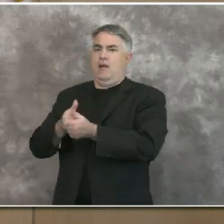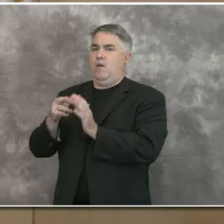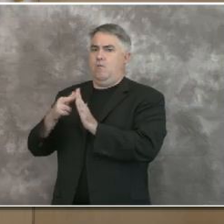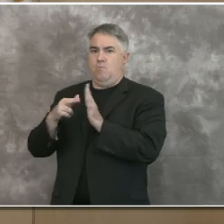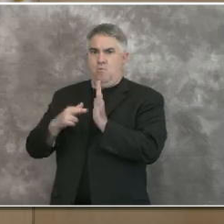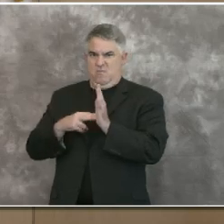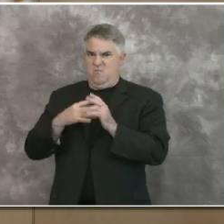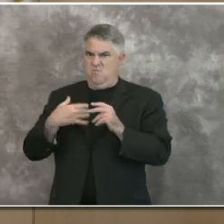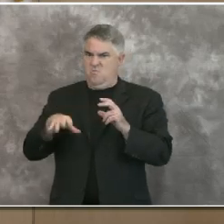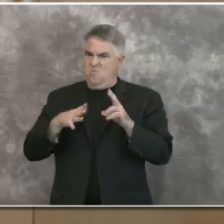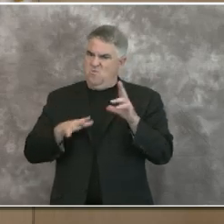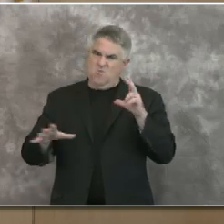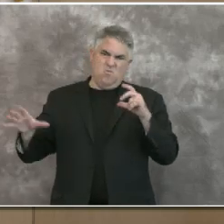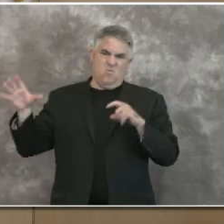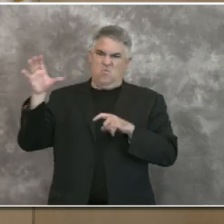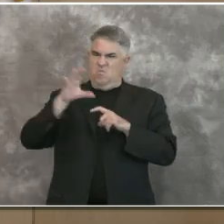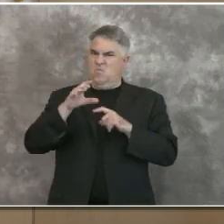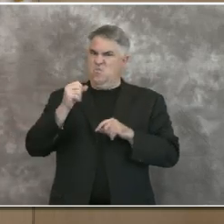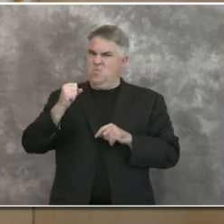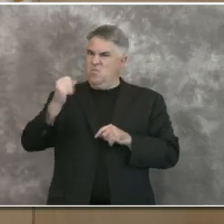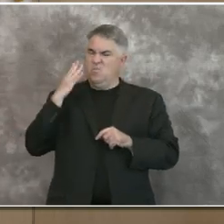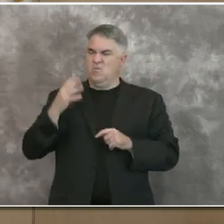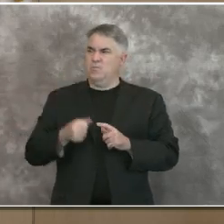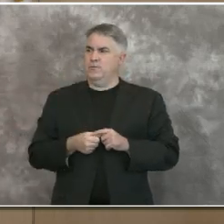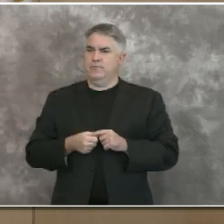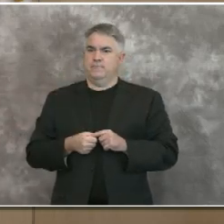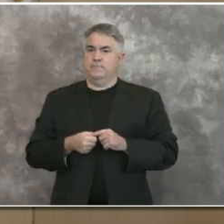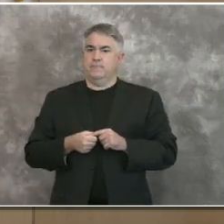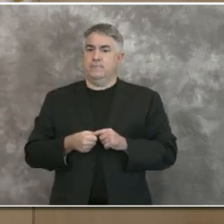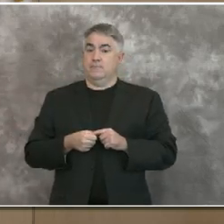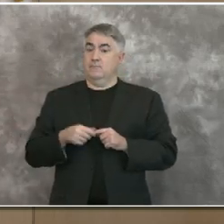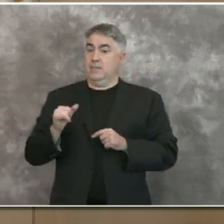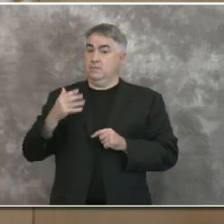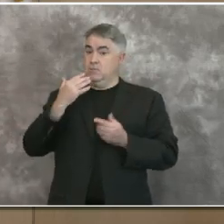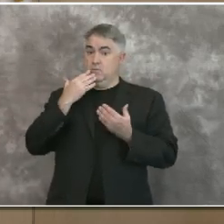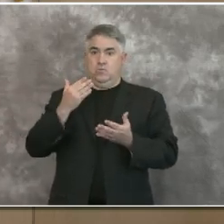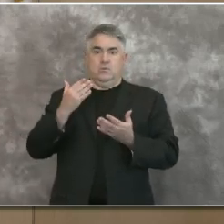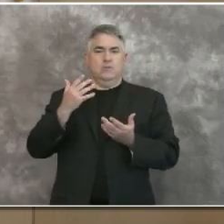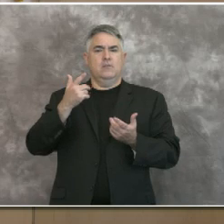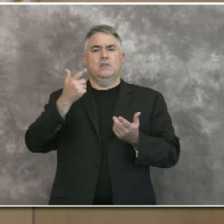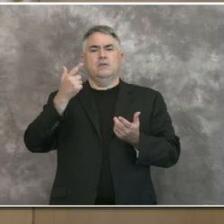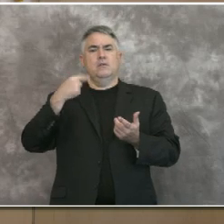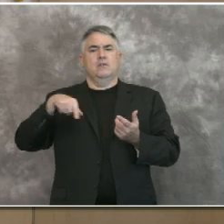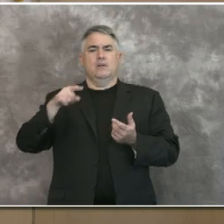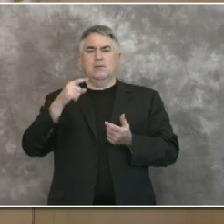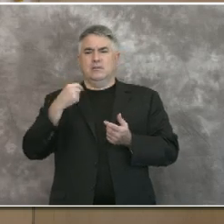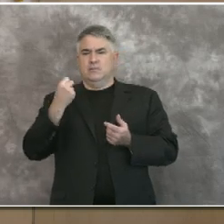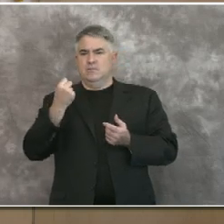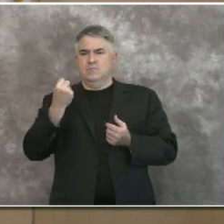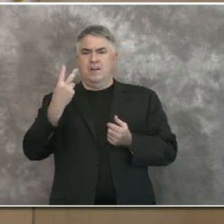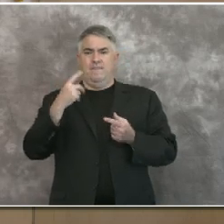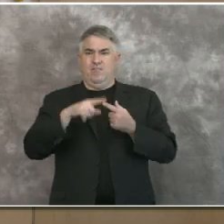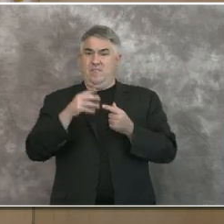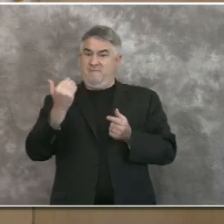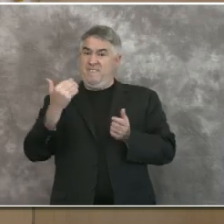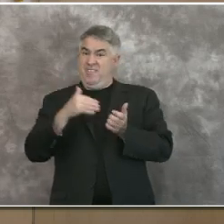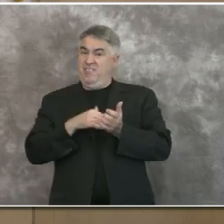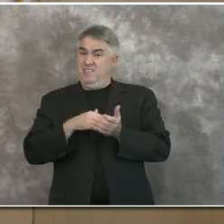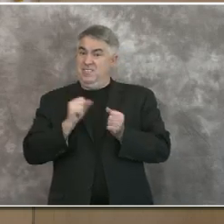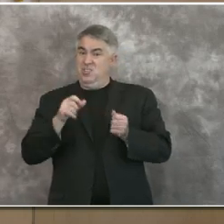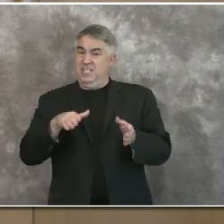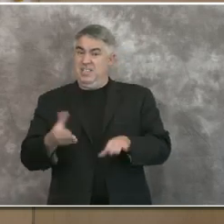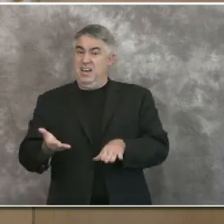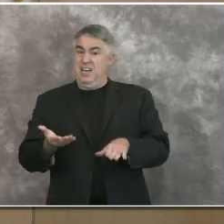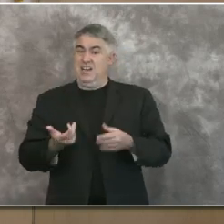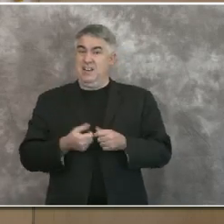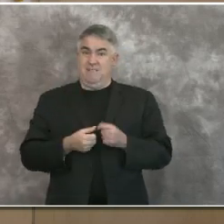social distancing strategies. And that was upward to anywhere from 12 to 15,000. Just today, another